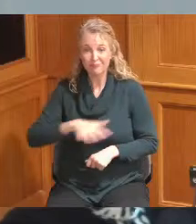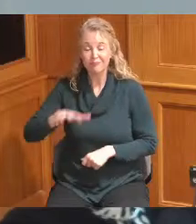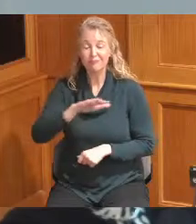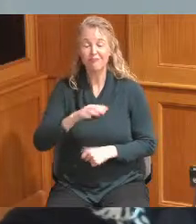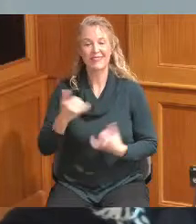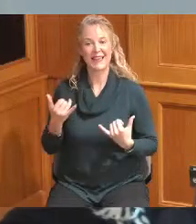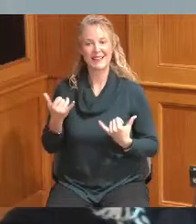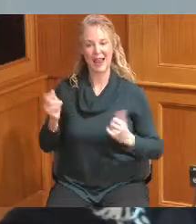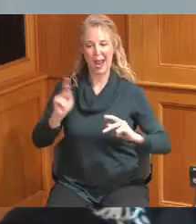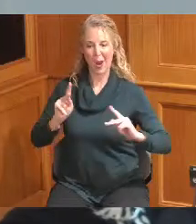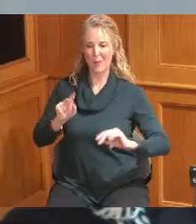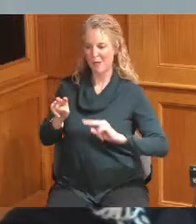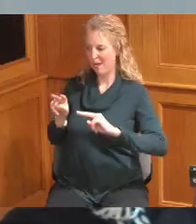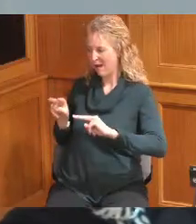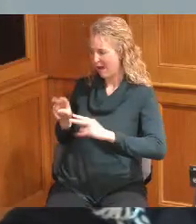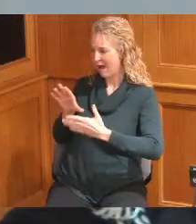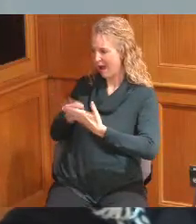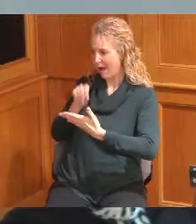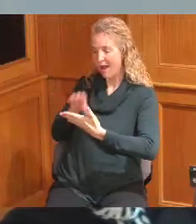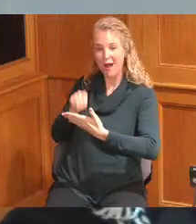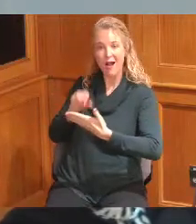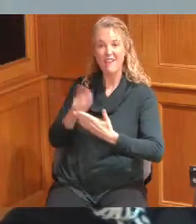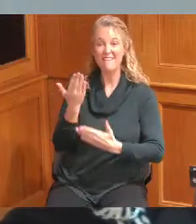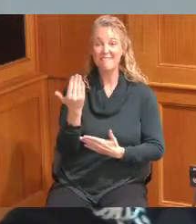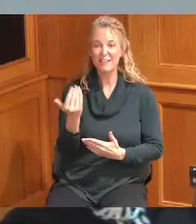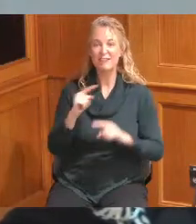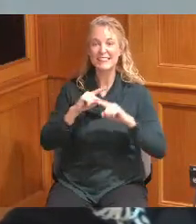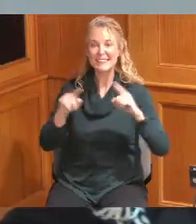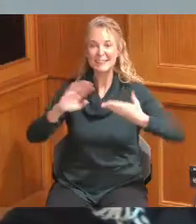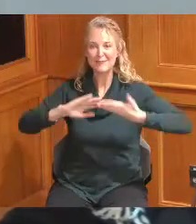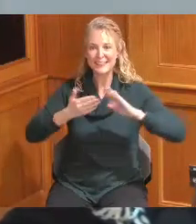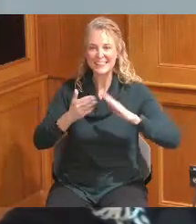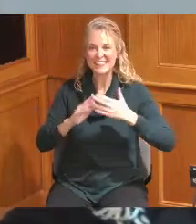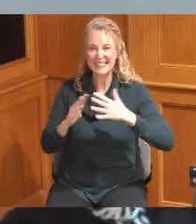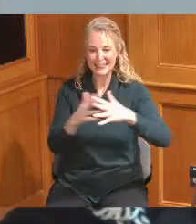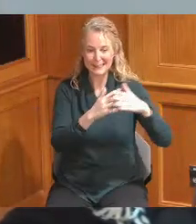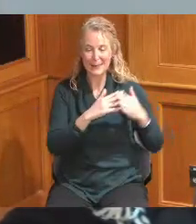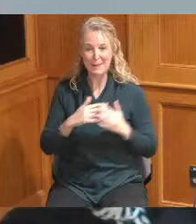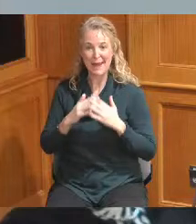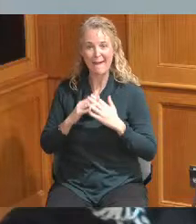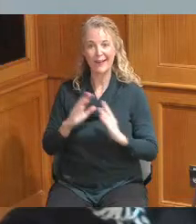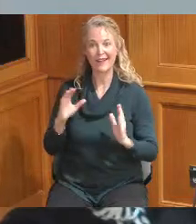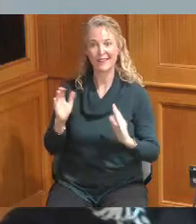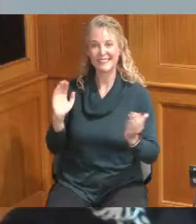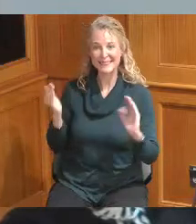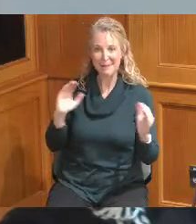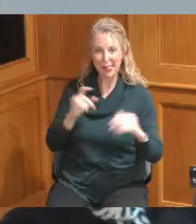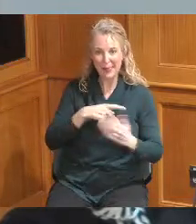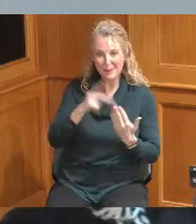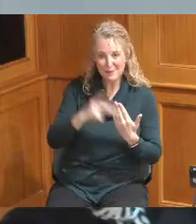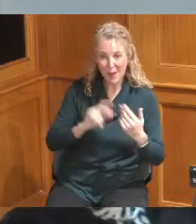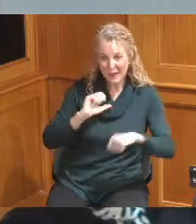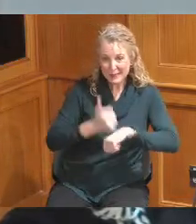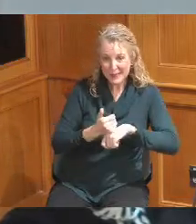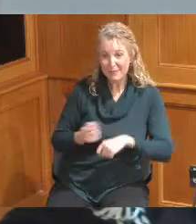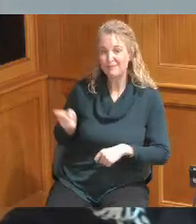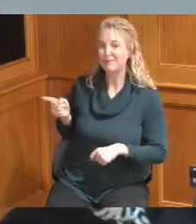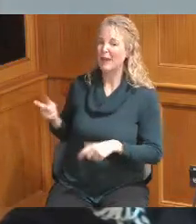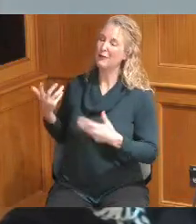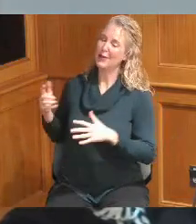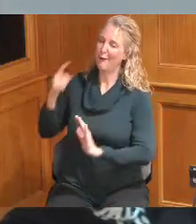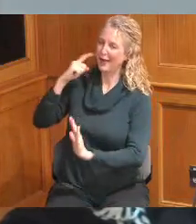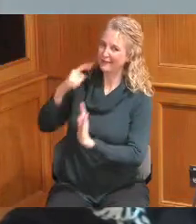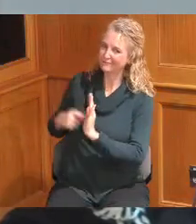the blueprint for a regional expansion in 15 cities across the United States. Whereas Mr. Woods was recognized